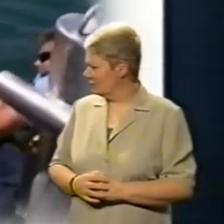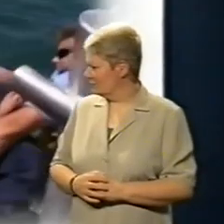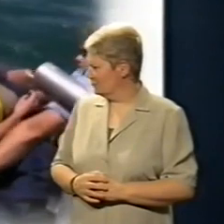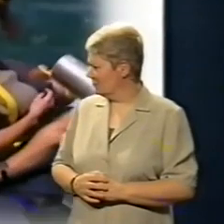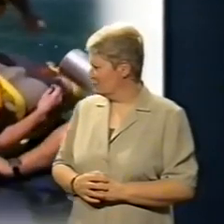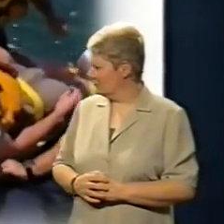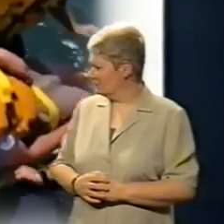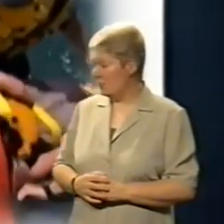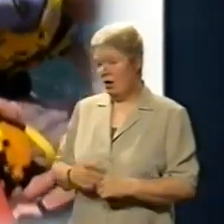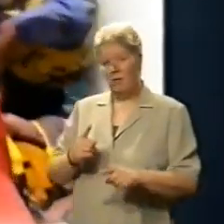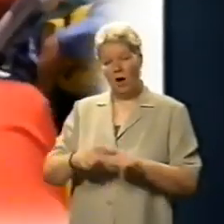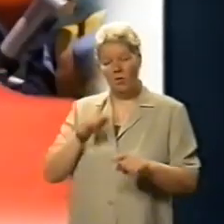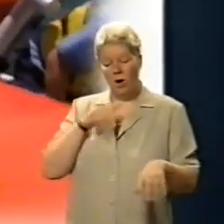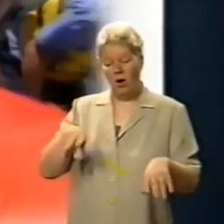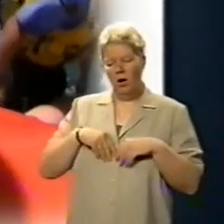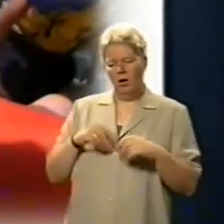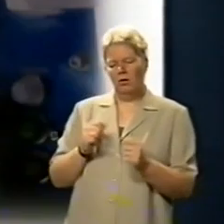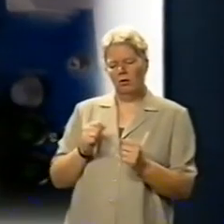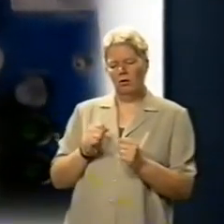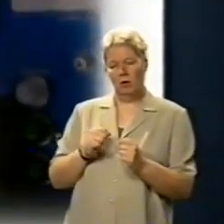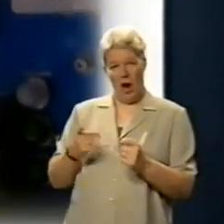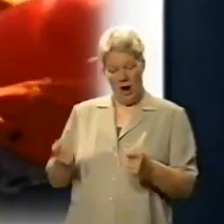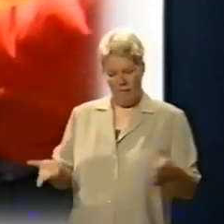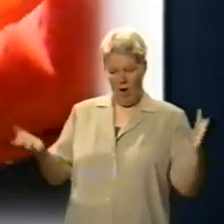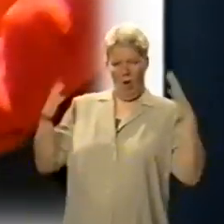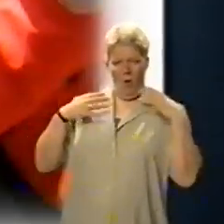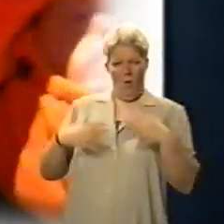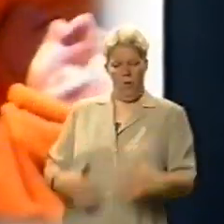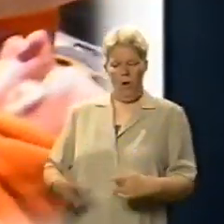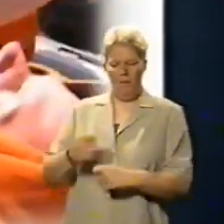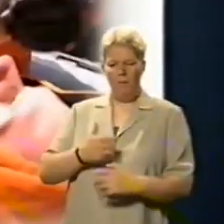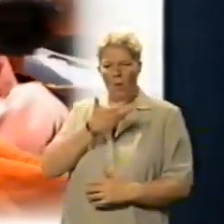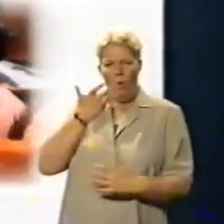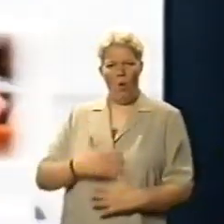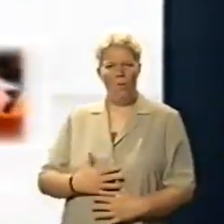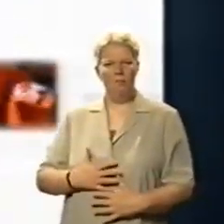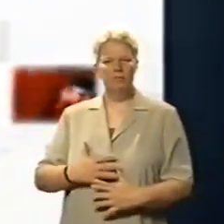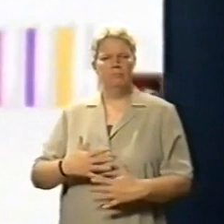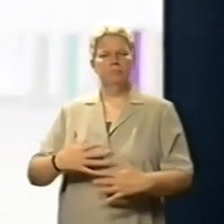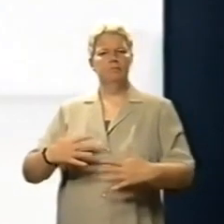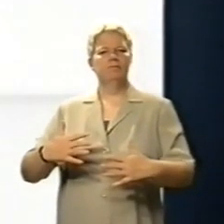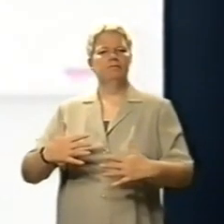And when cold kills, the bodysuit that can safely warm victims of hypothermia.